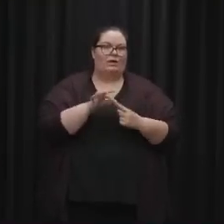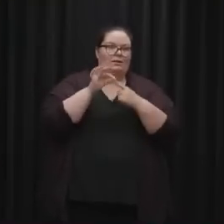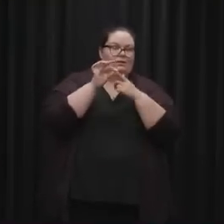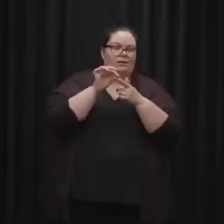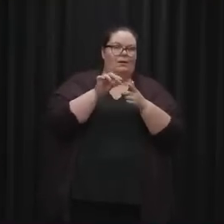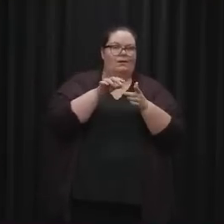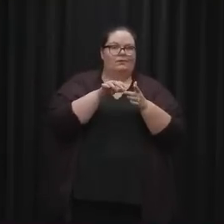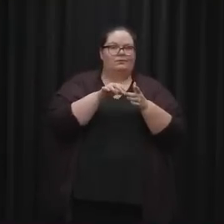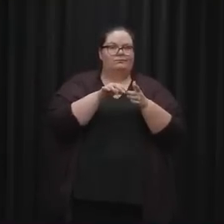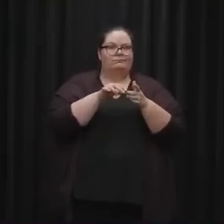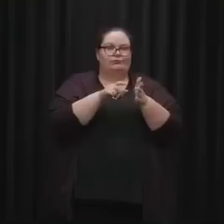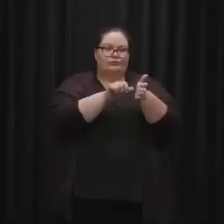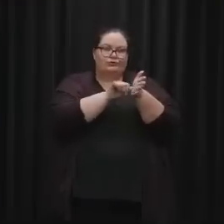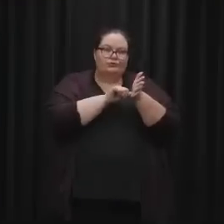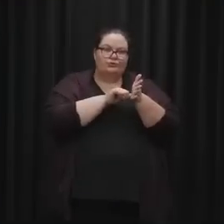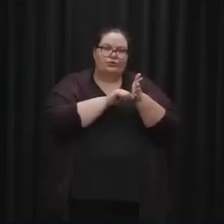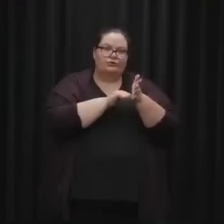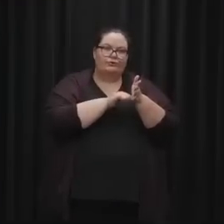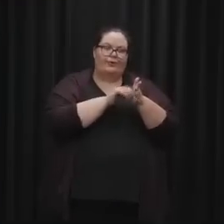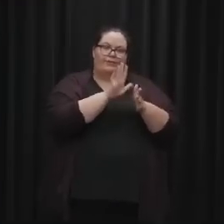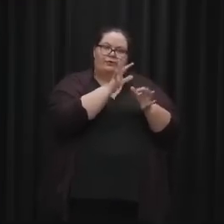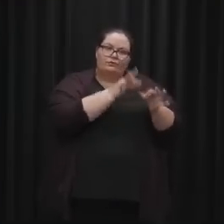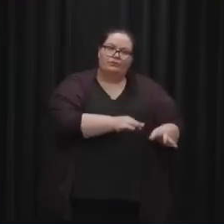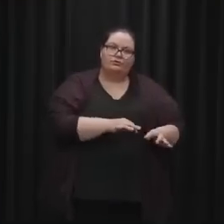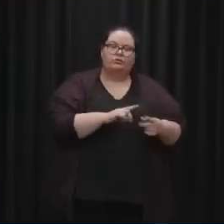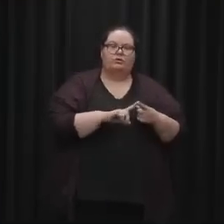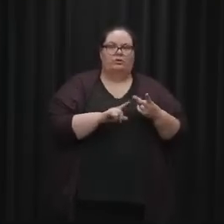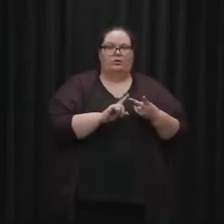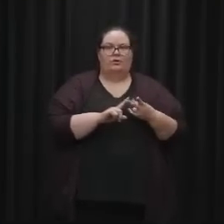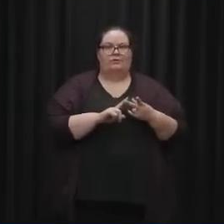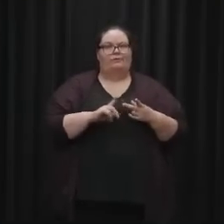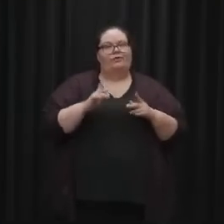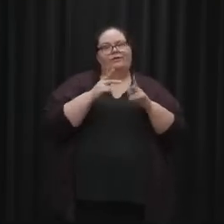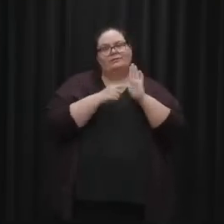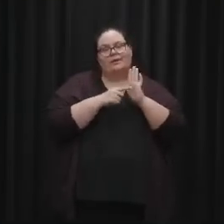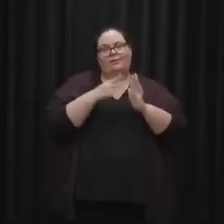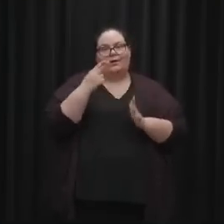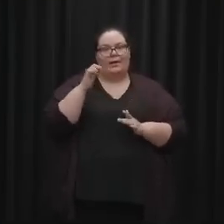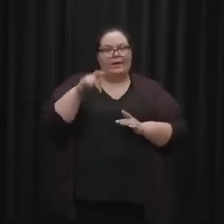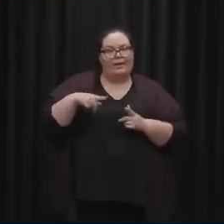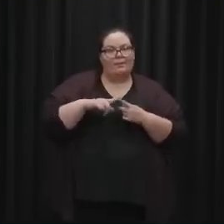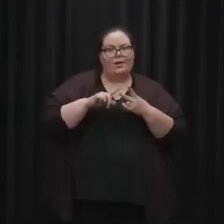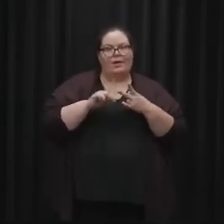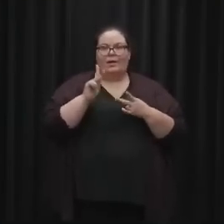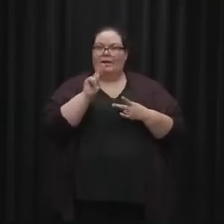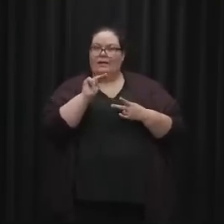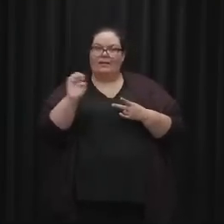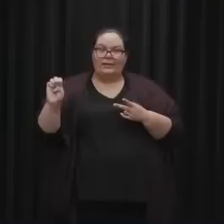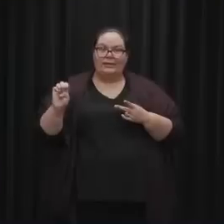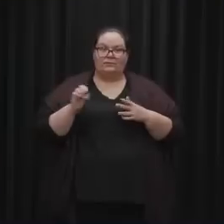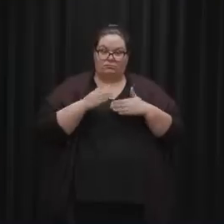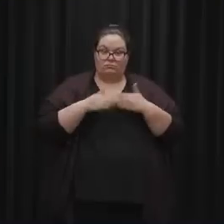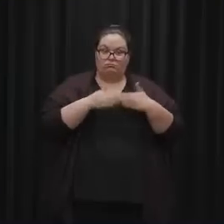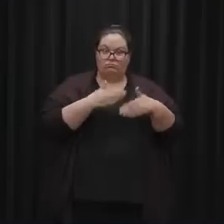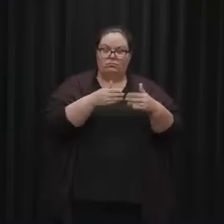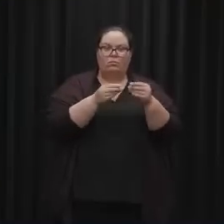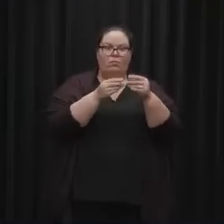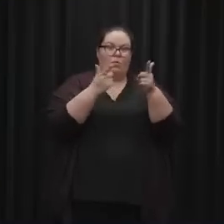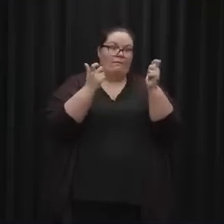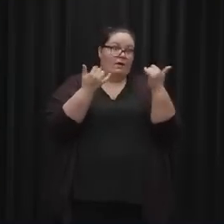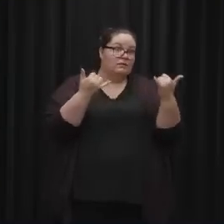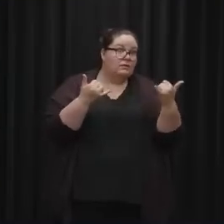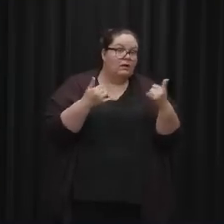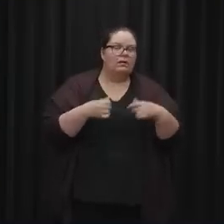We're planning by March 31st to have that wait list cut in half for hip and knee replacement, and that is ramping up as we speak in